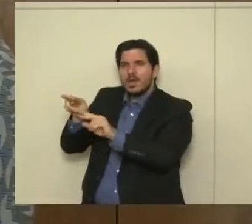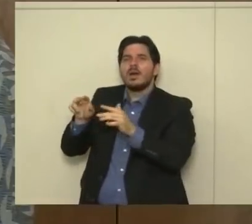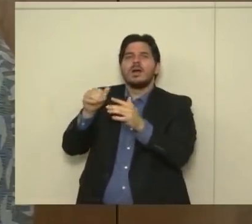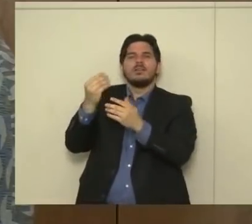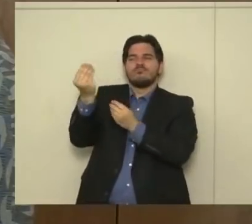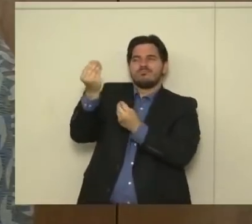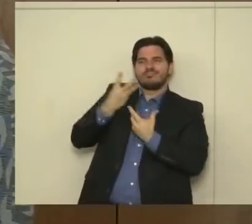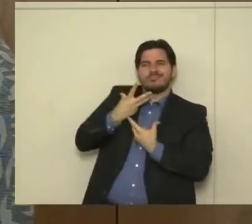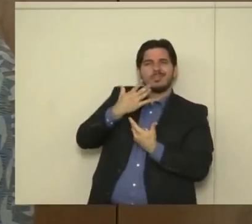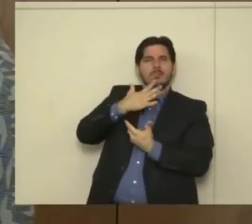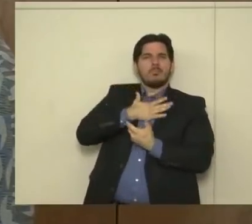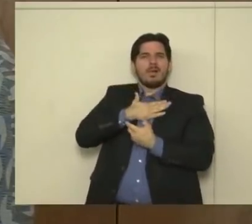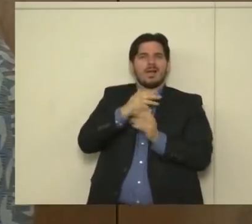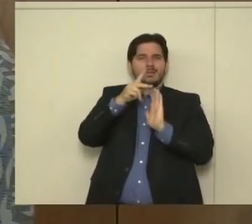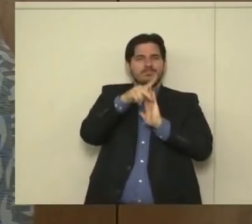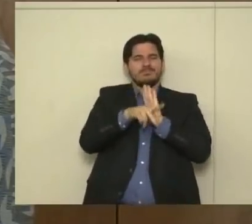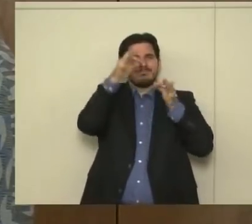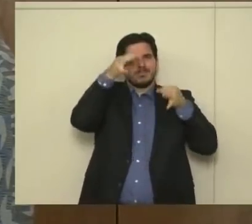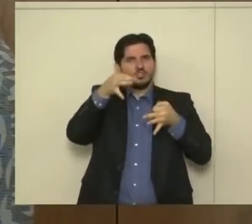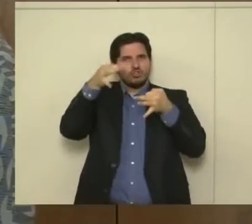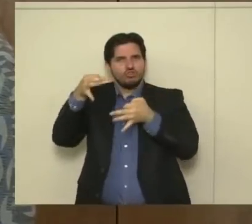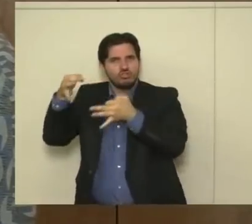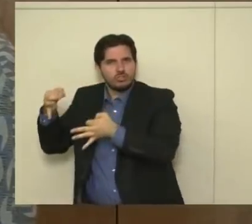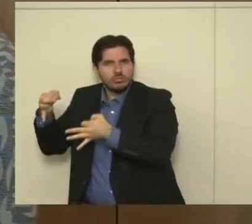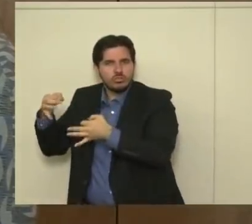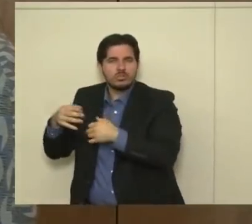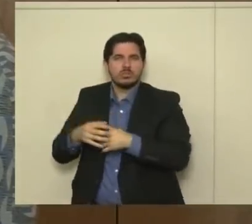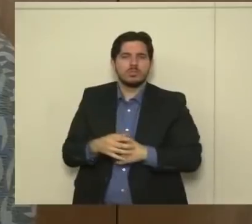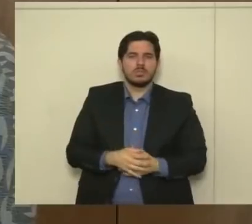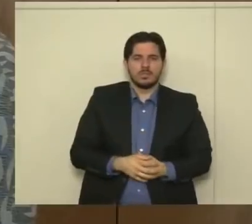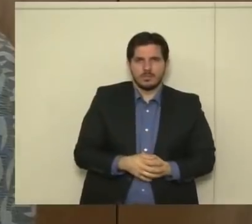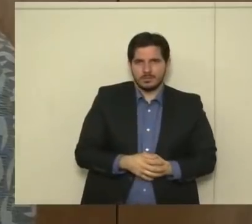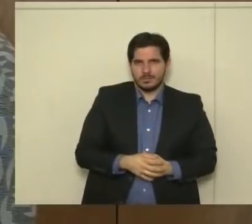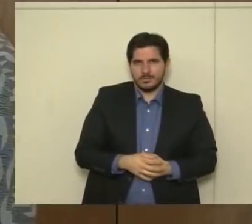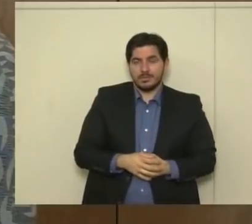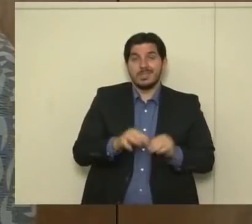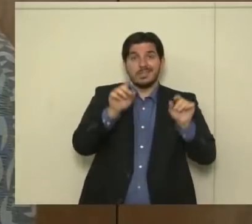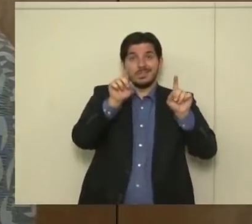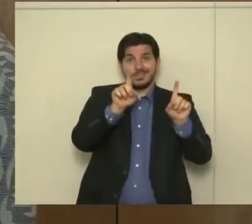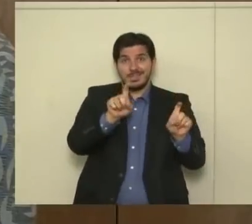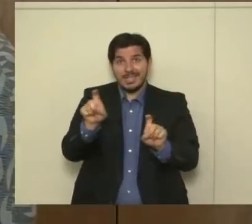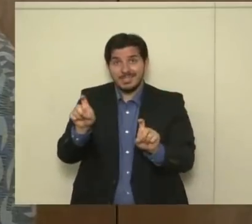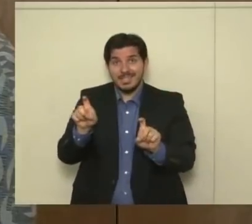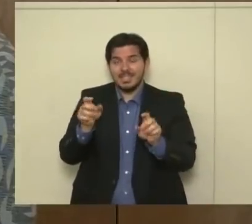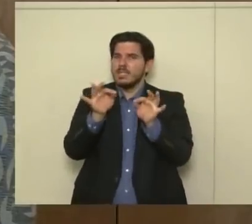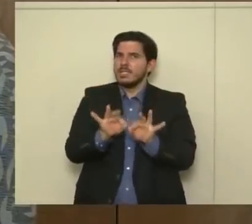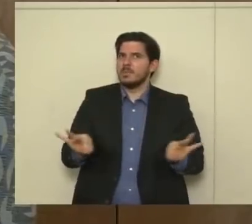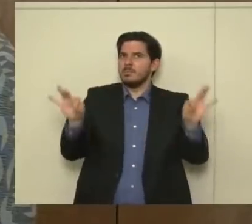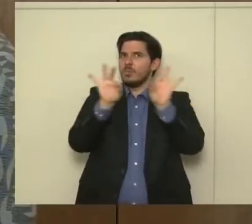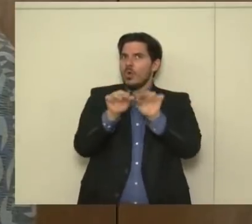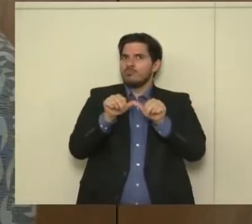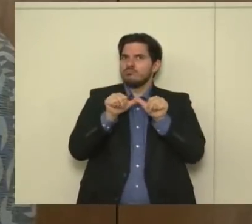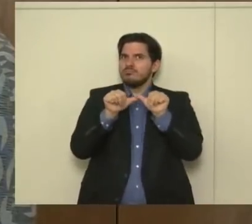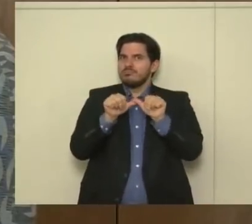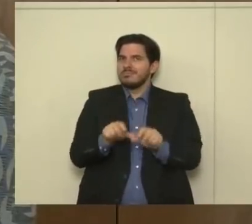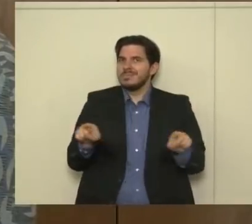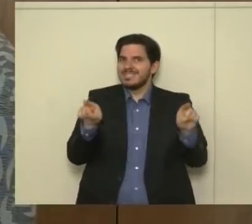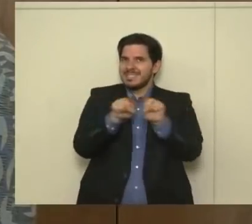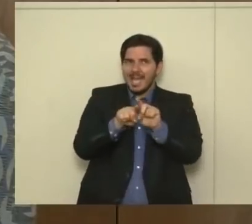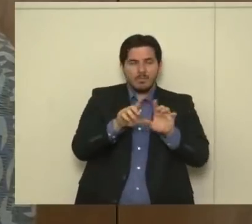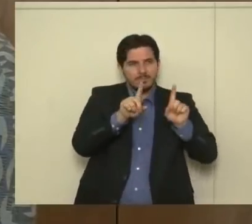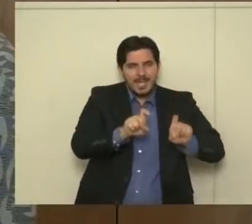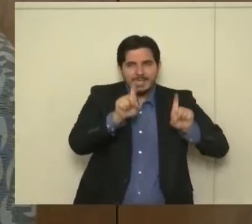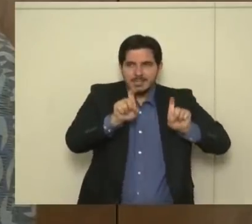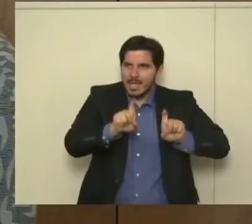have stabilized, we're meeting our gating criteria, I'm not going to lower the amount of testing we should try to adhere to. We're going to keep telling people to